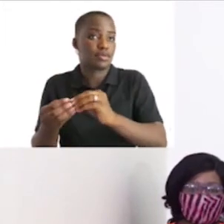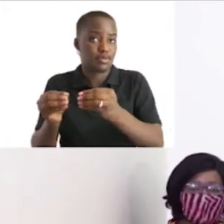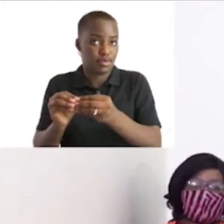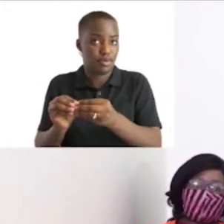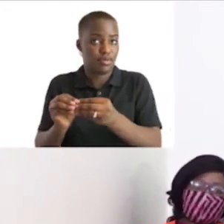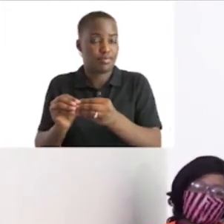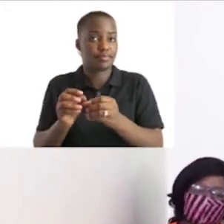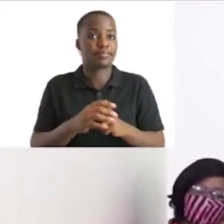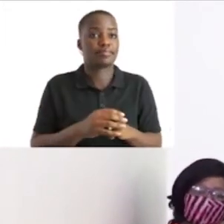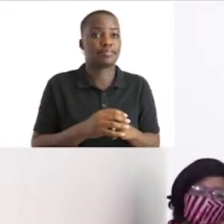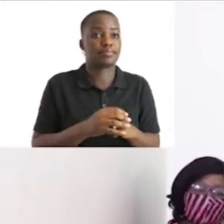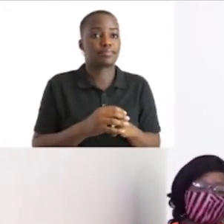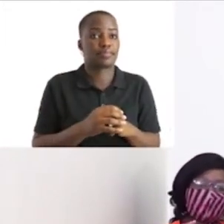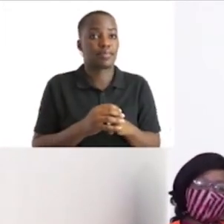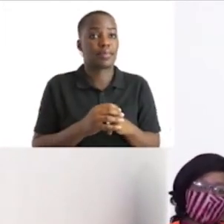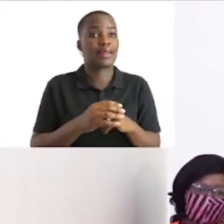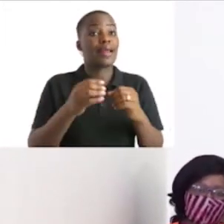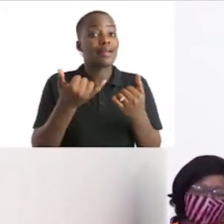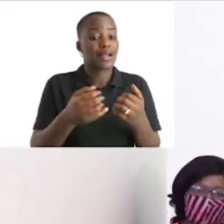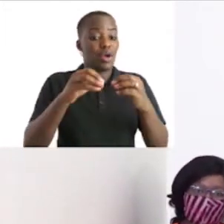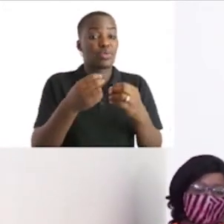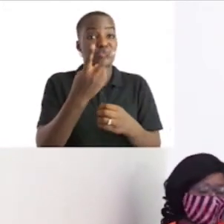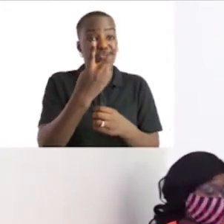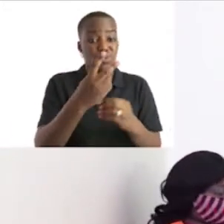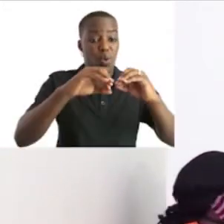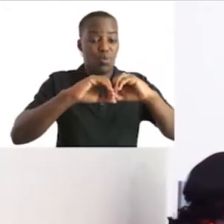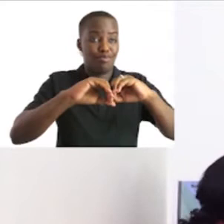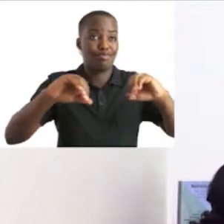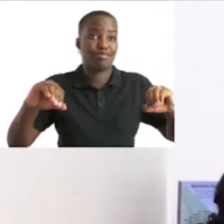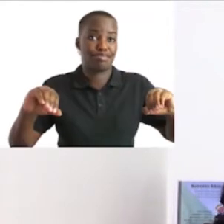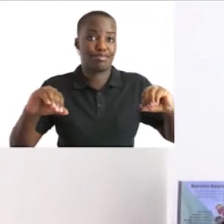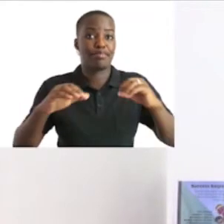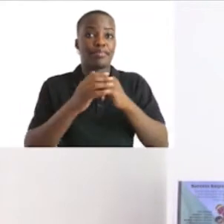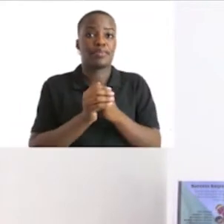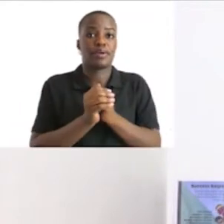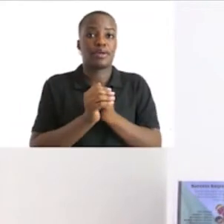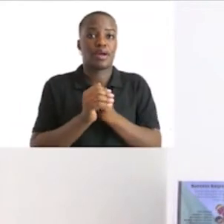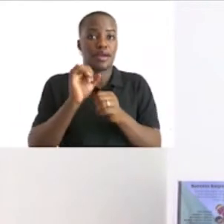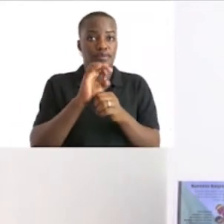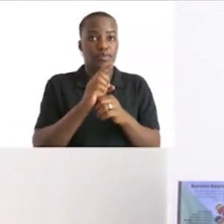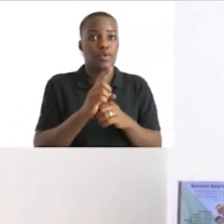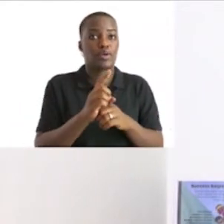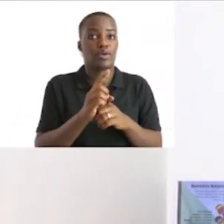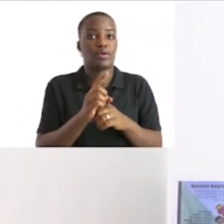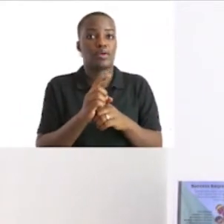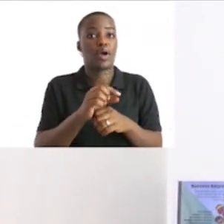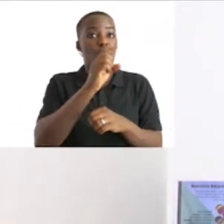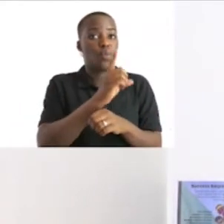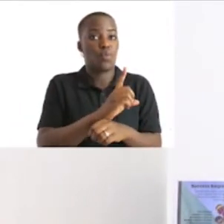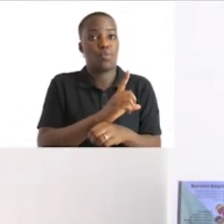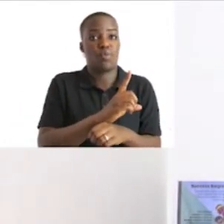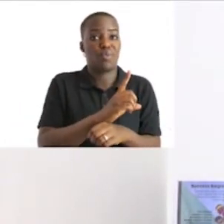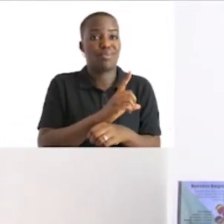number. Well, these digits are now breaking away. And if we write our 1 here